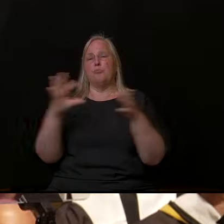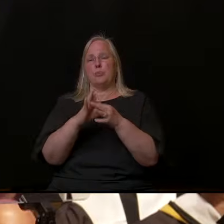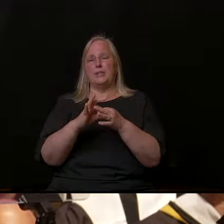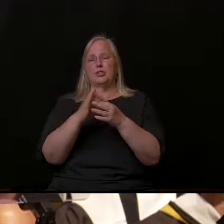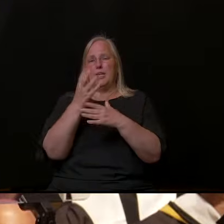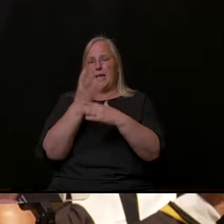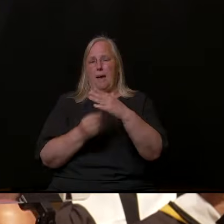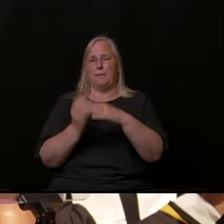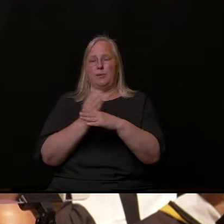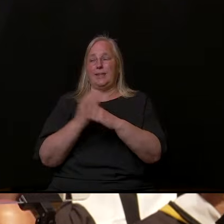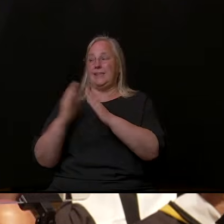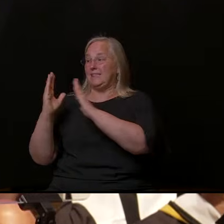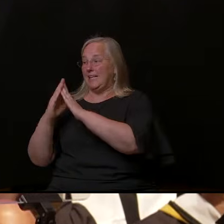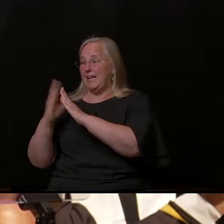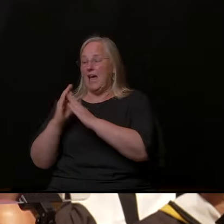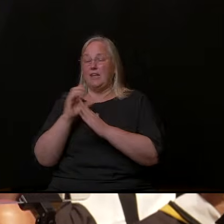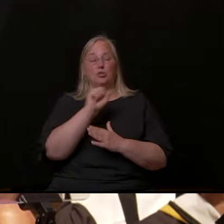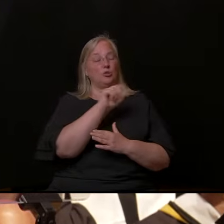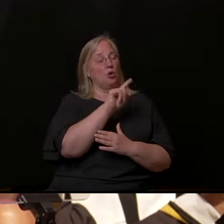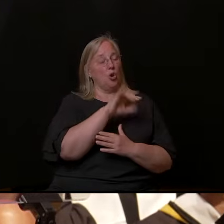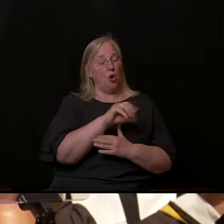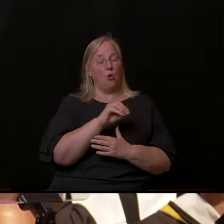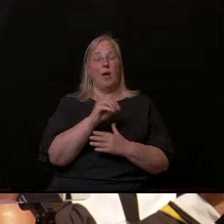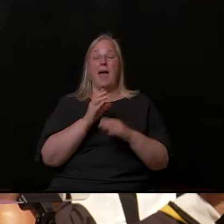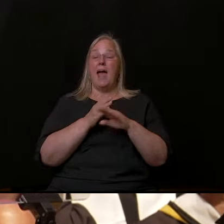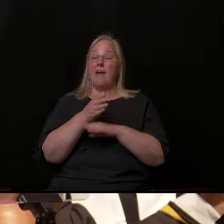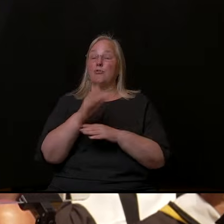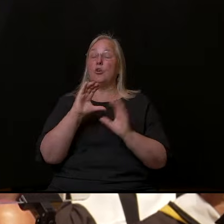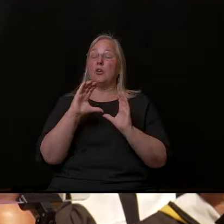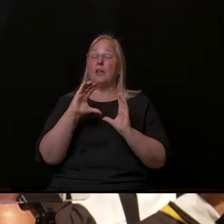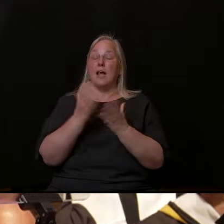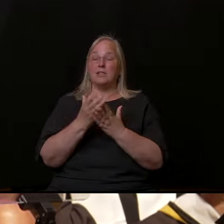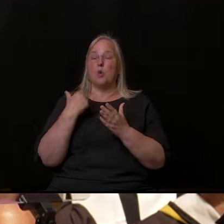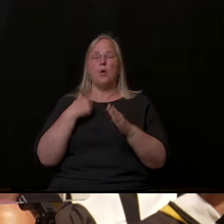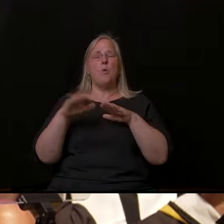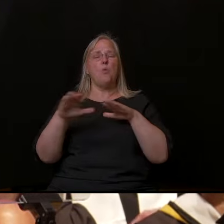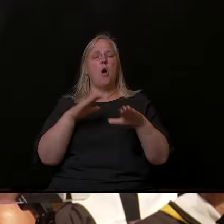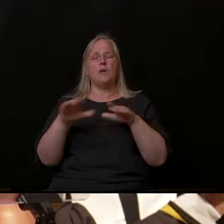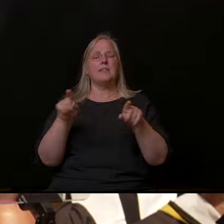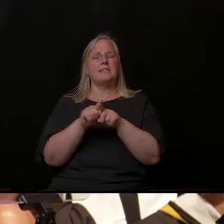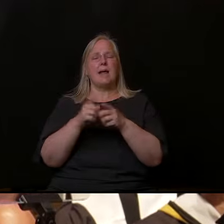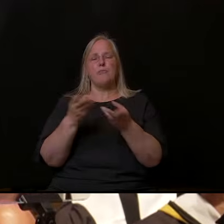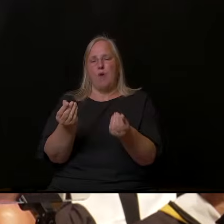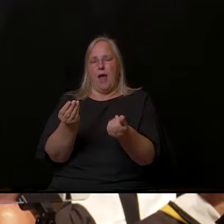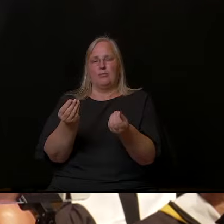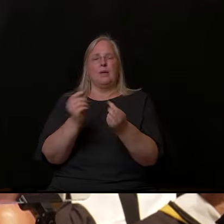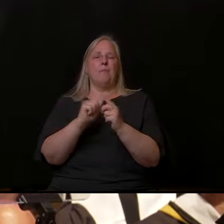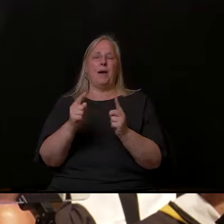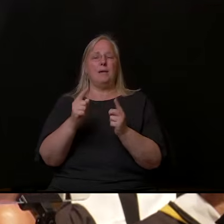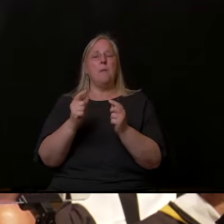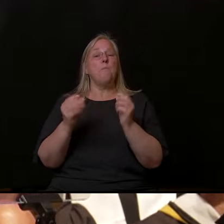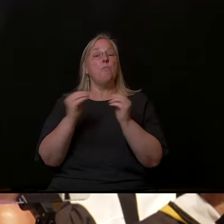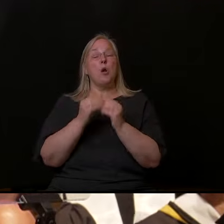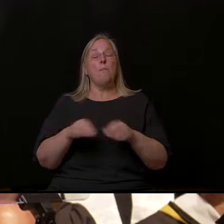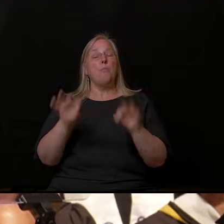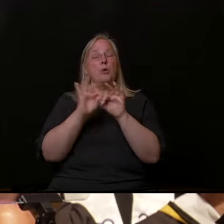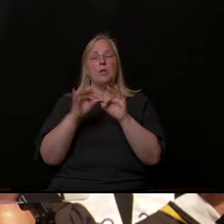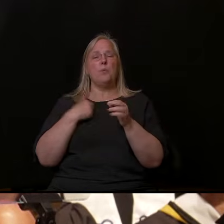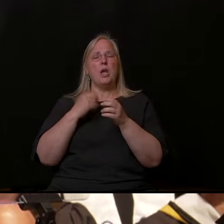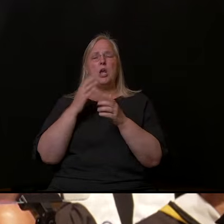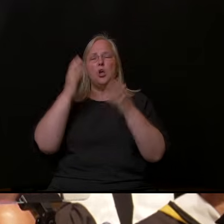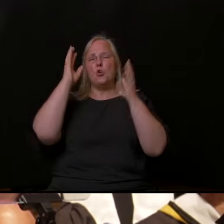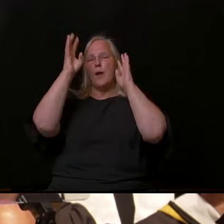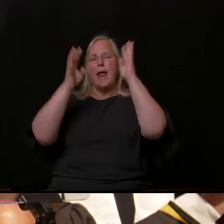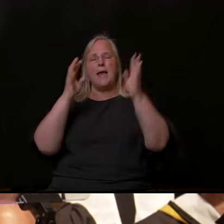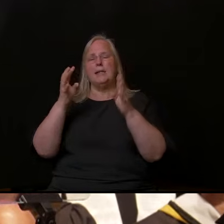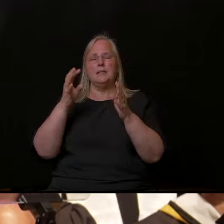studio. As a class, we walk the same grounds, but more importantly, we create together. And we lend each other